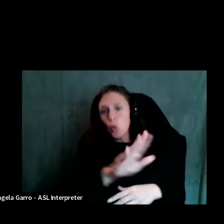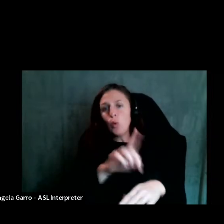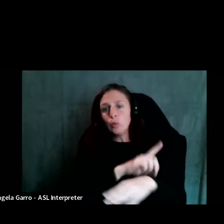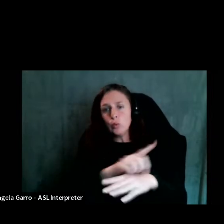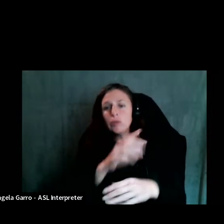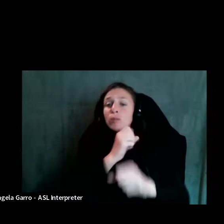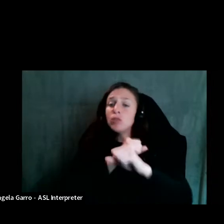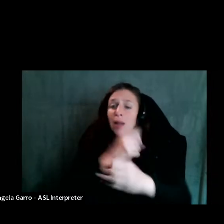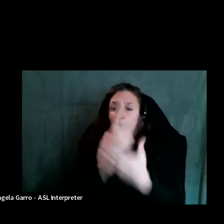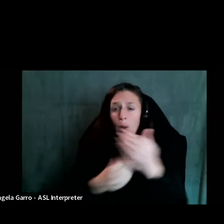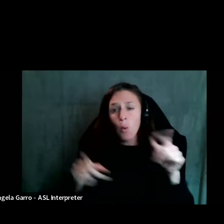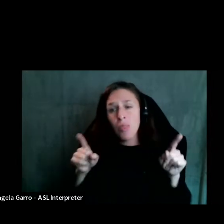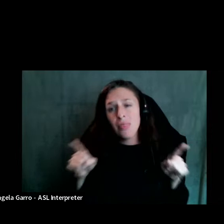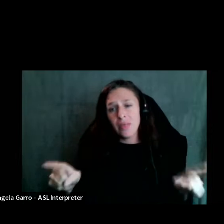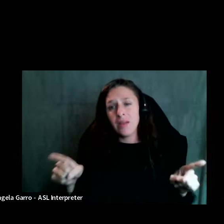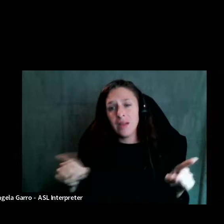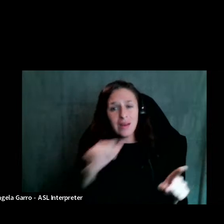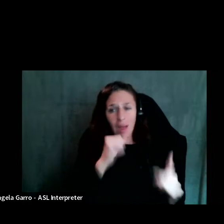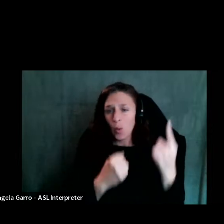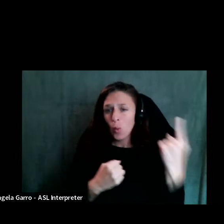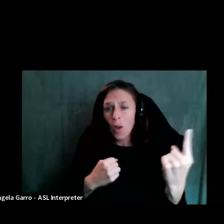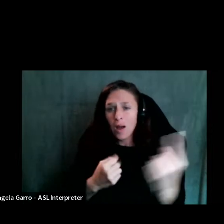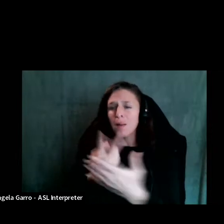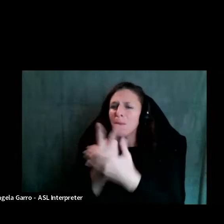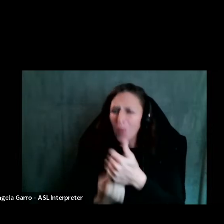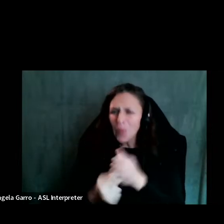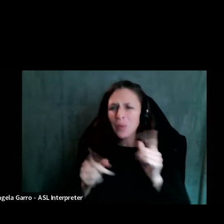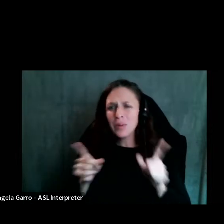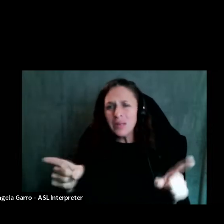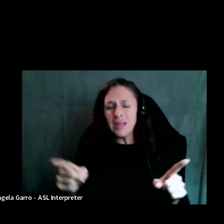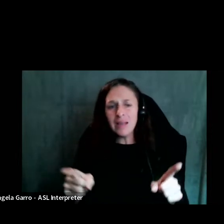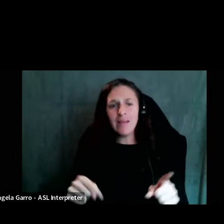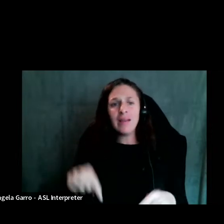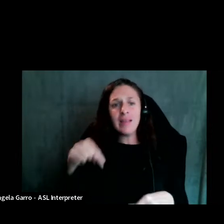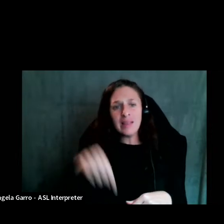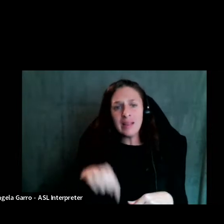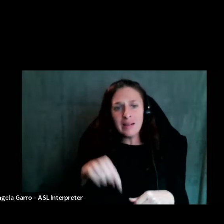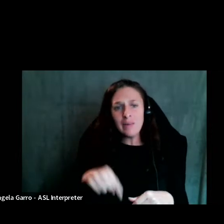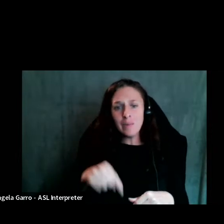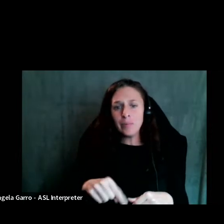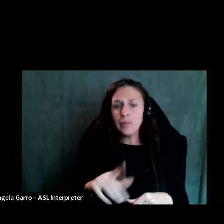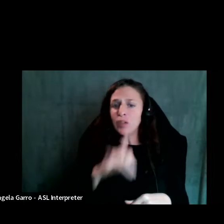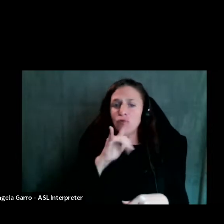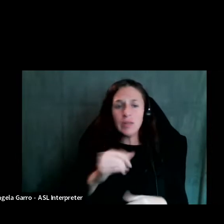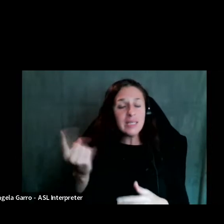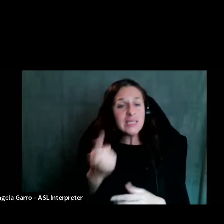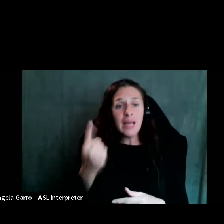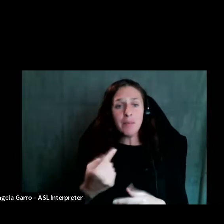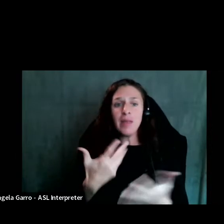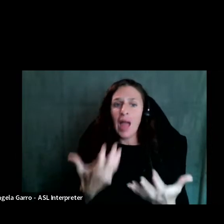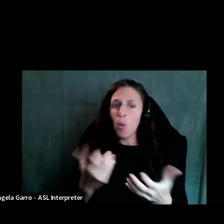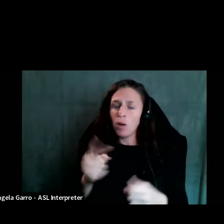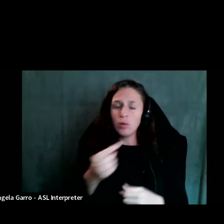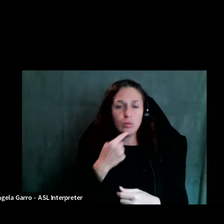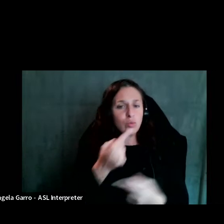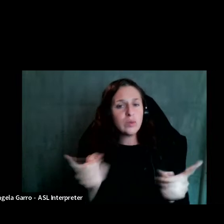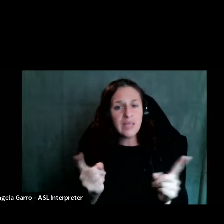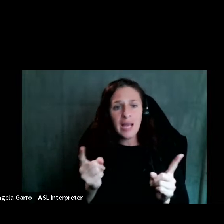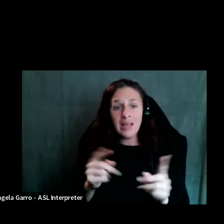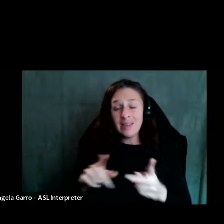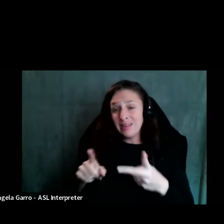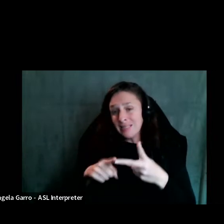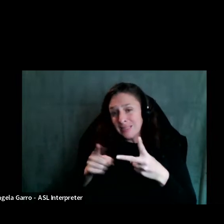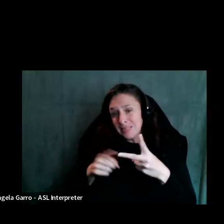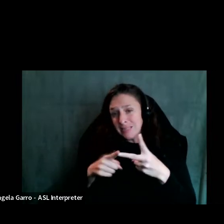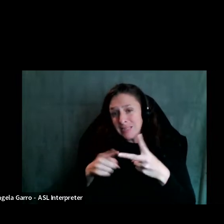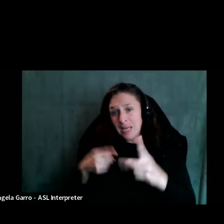one, but both. And this is really something that I just wanted to say. The